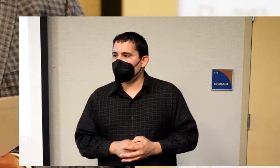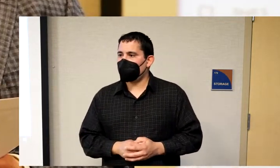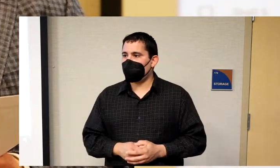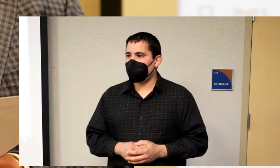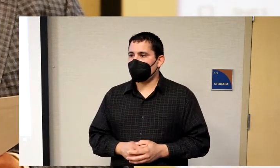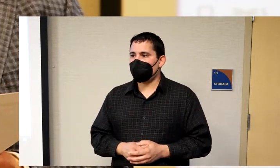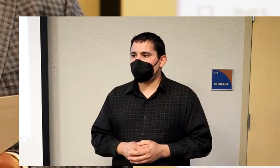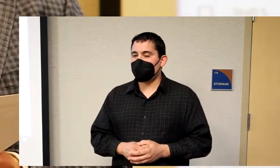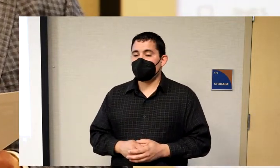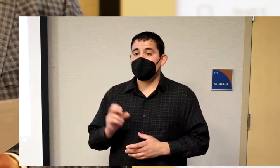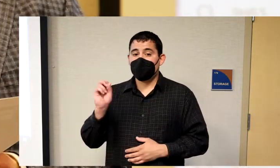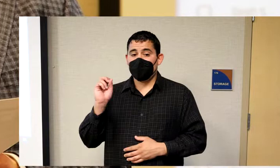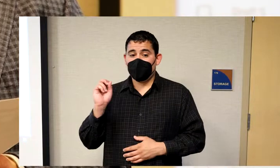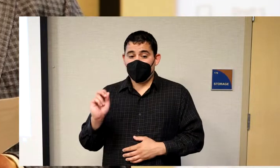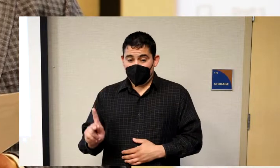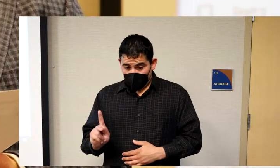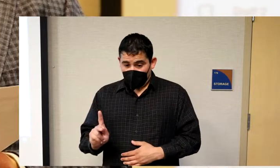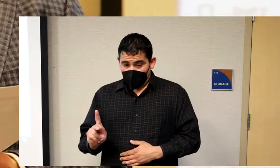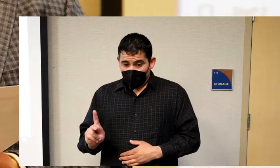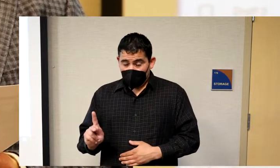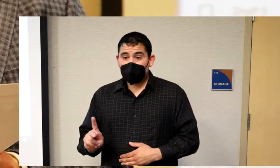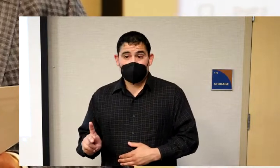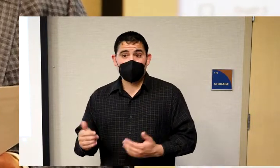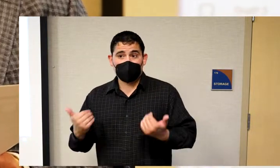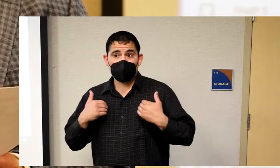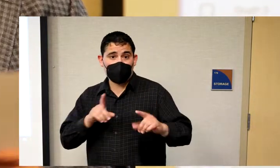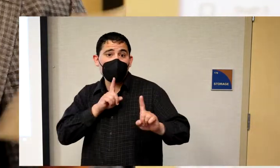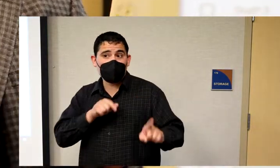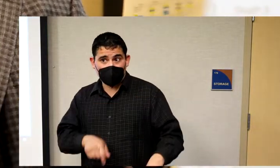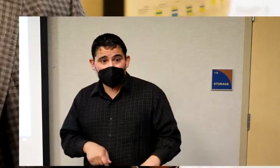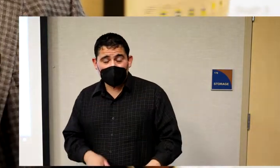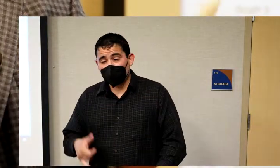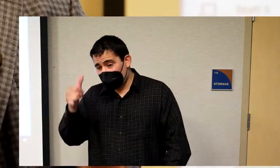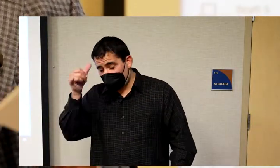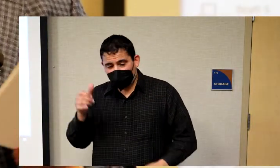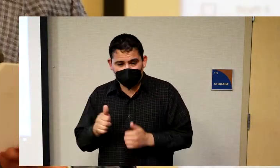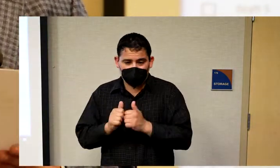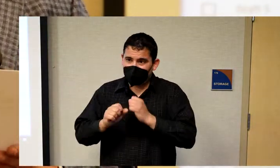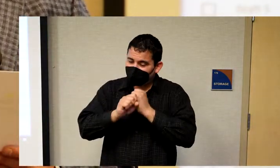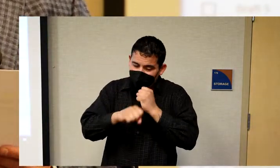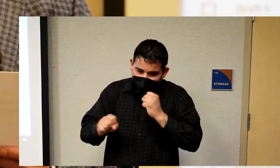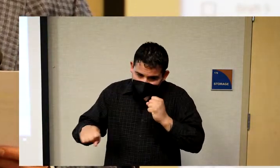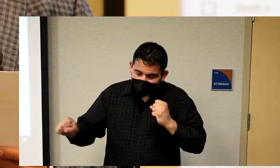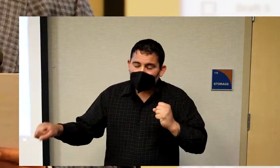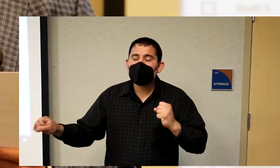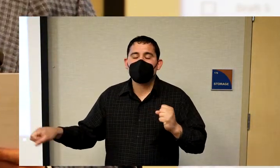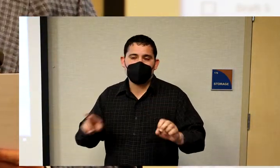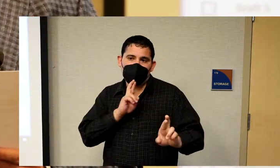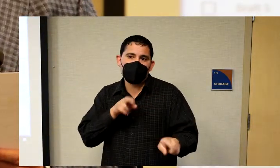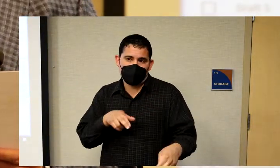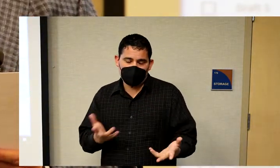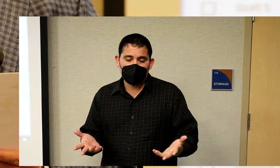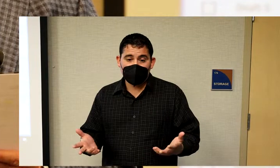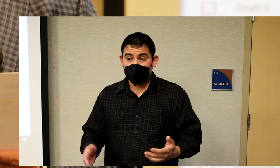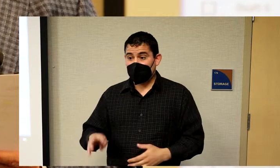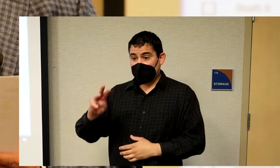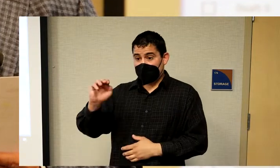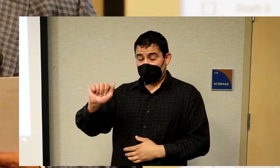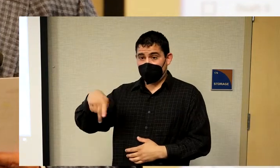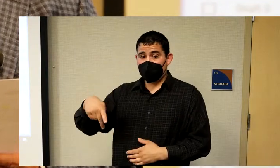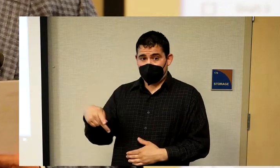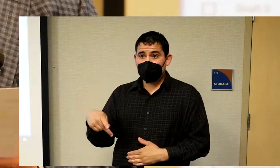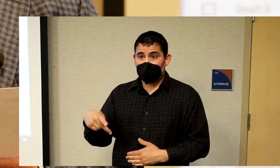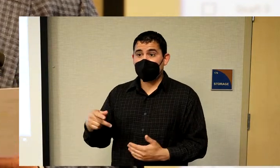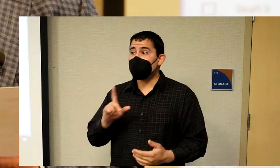kind of a long response that touches on several different things. Of the maps you have on the sheet here, the only one that truly makes me